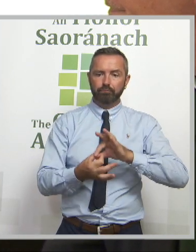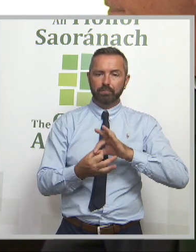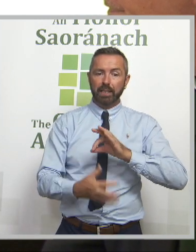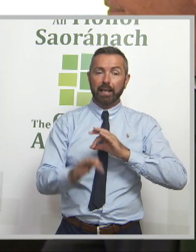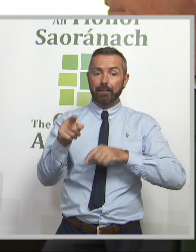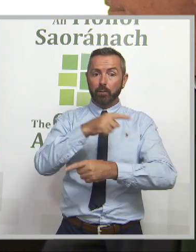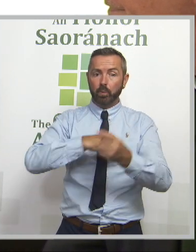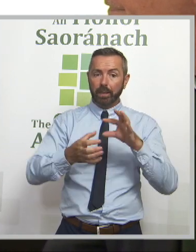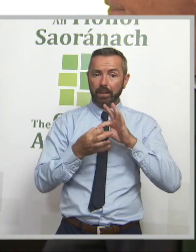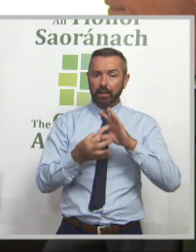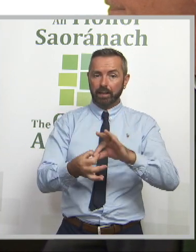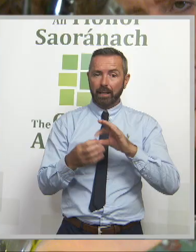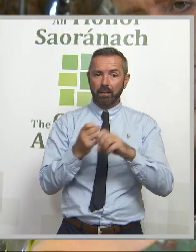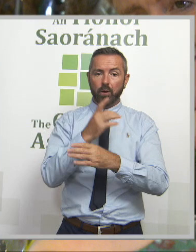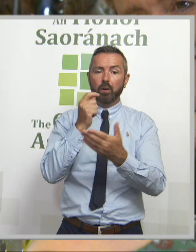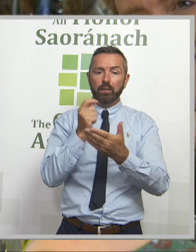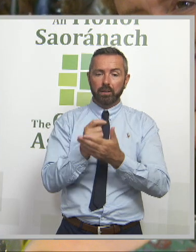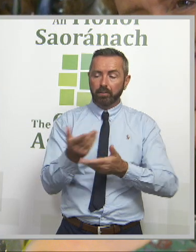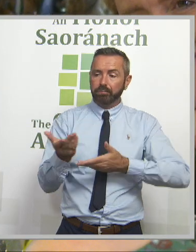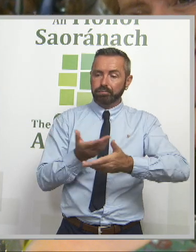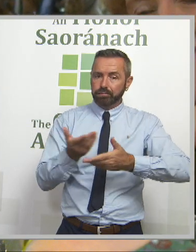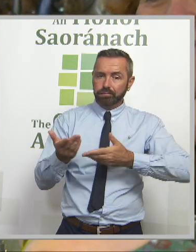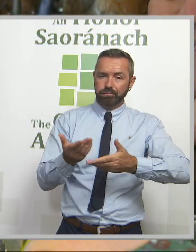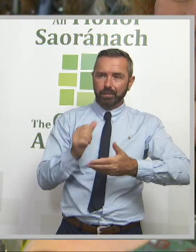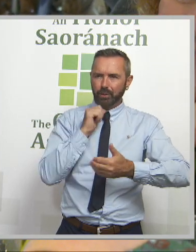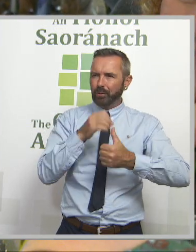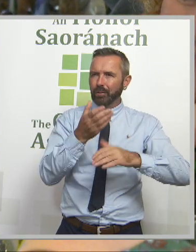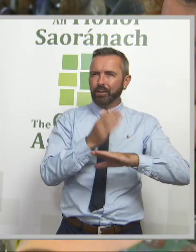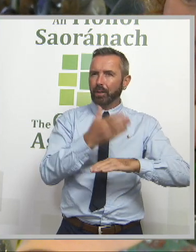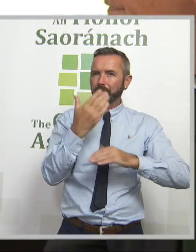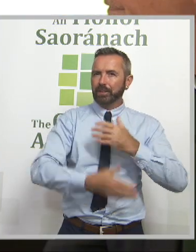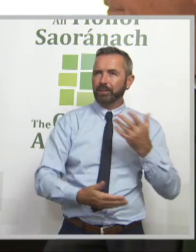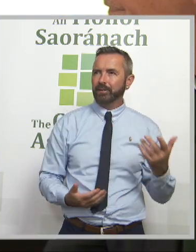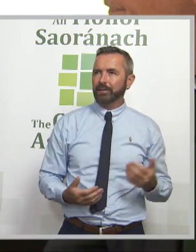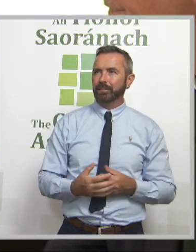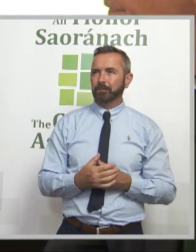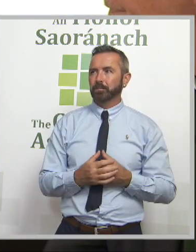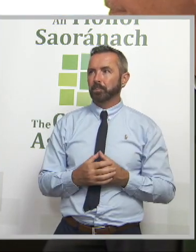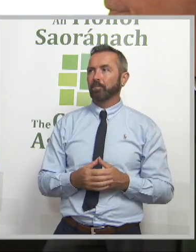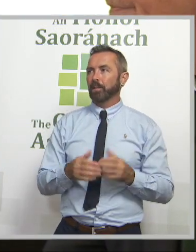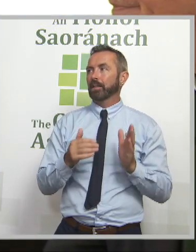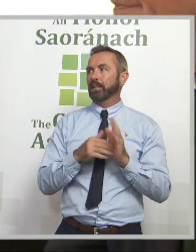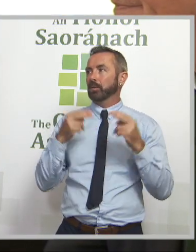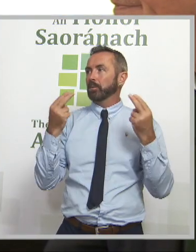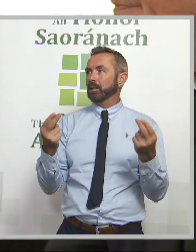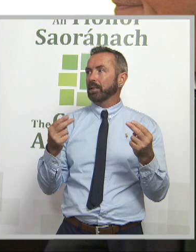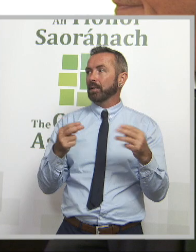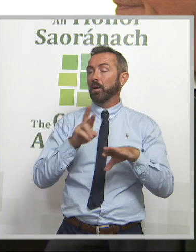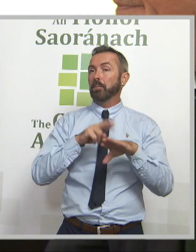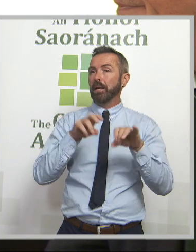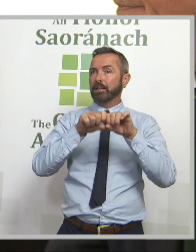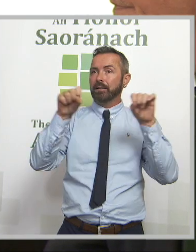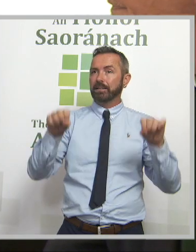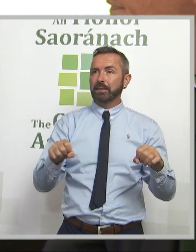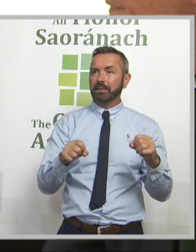with each other all the time, we wouldn't get any work done. Do you know what I mean? So we need, there's definitely a need for better systems,